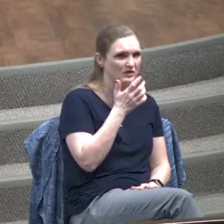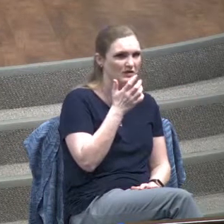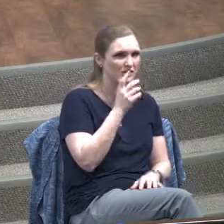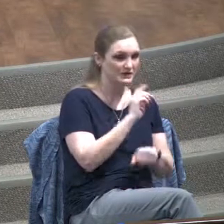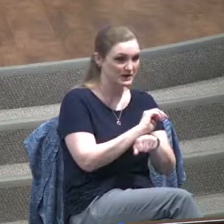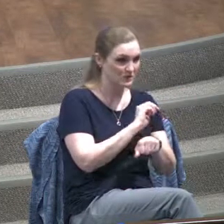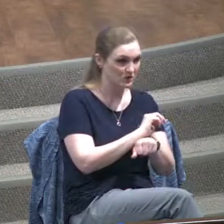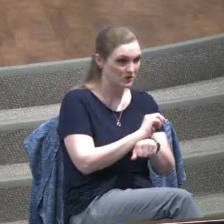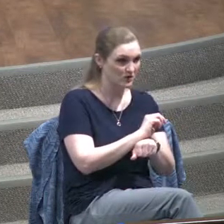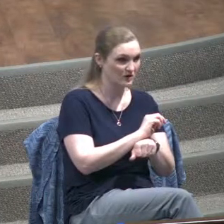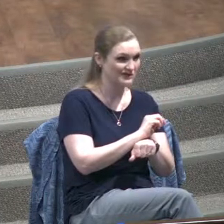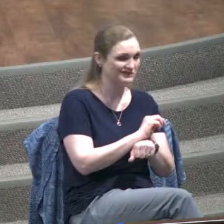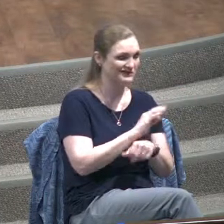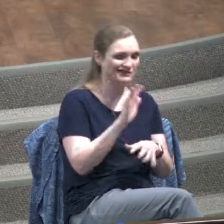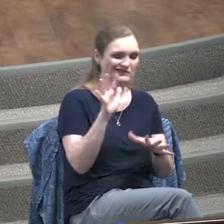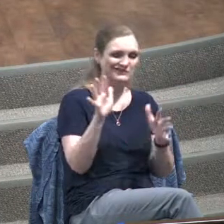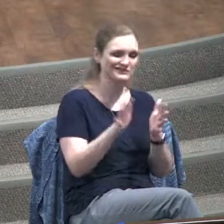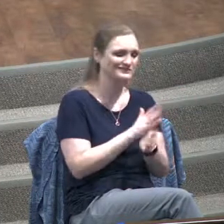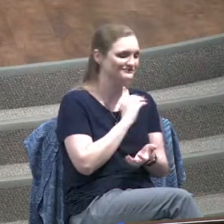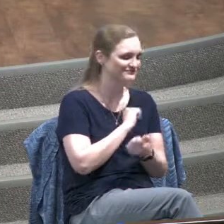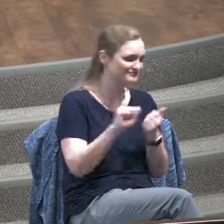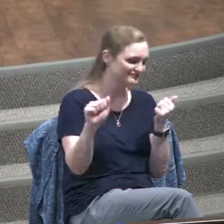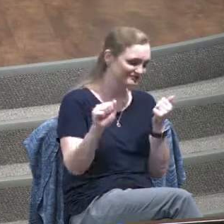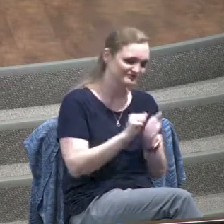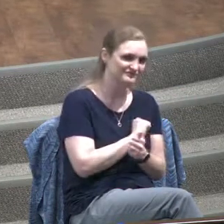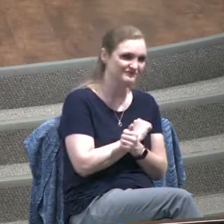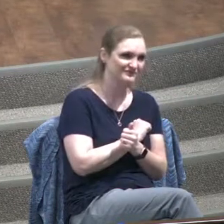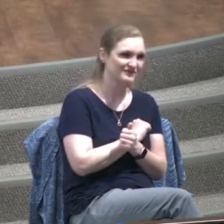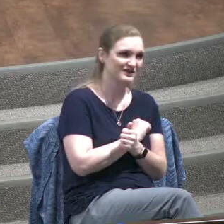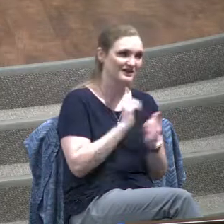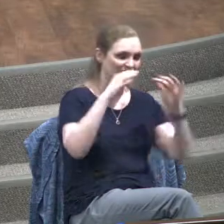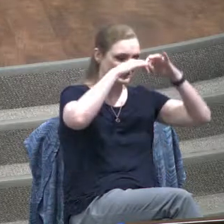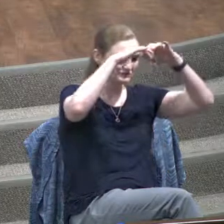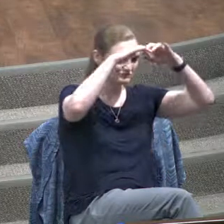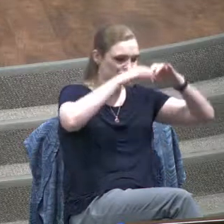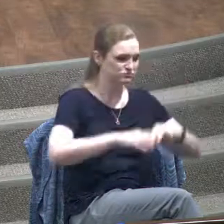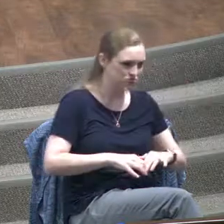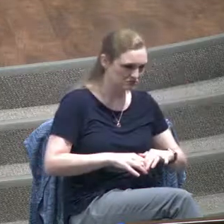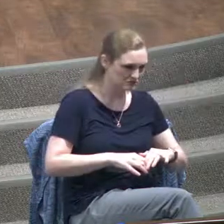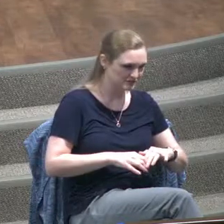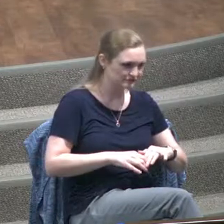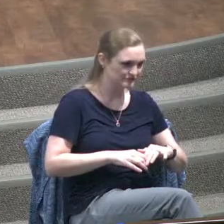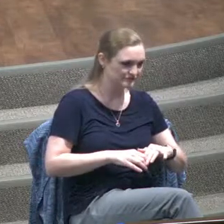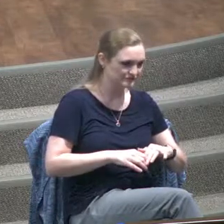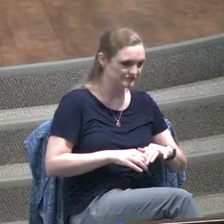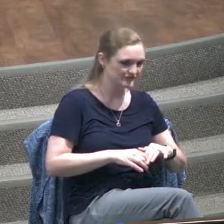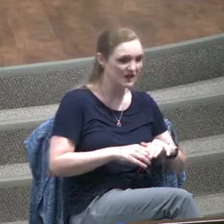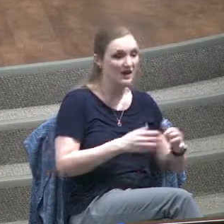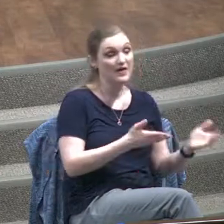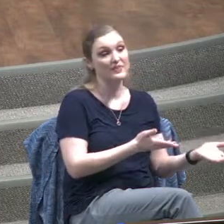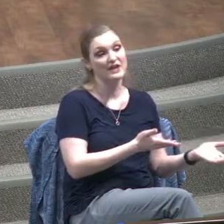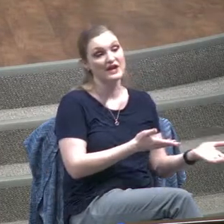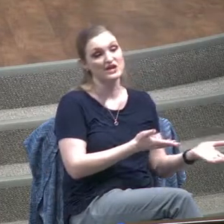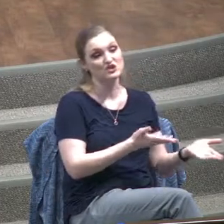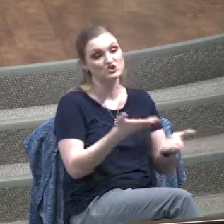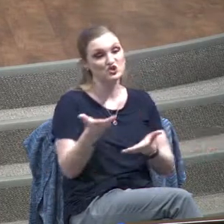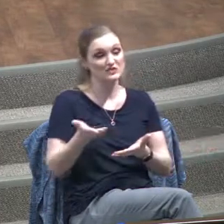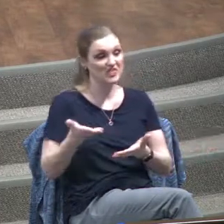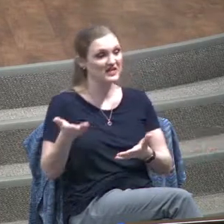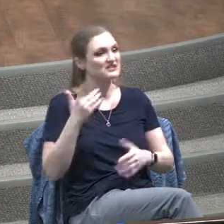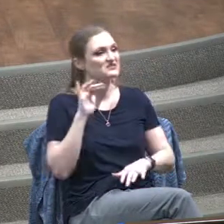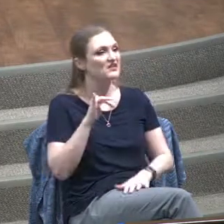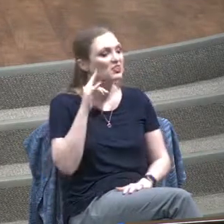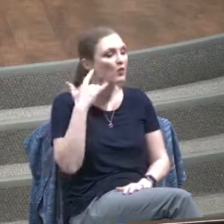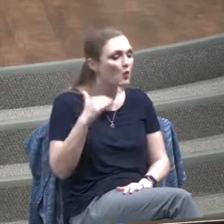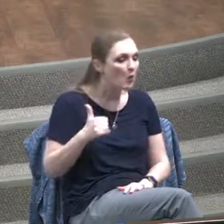the Babylonians destroyed it. They just destroyed it. They took the stuff back with them.